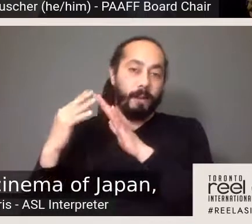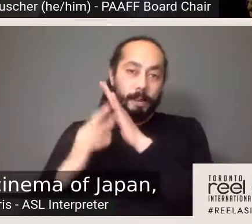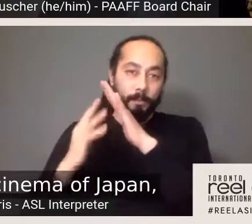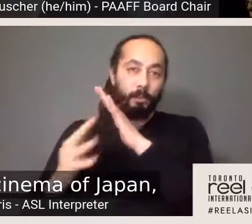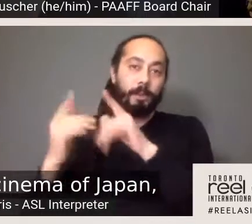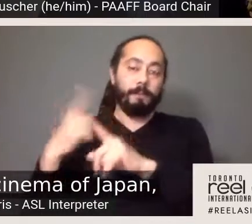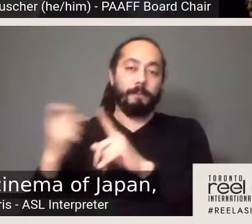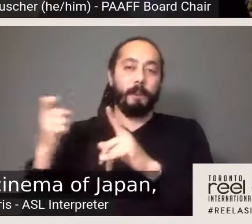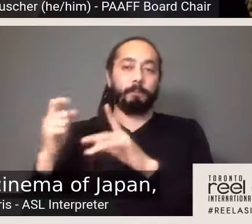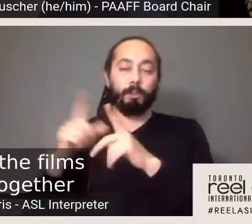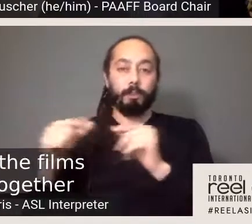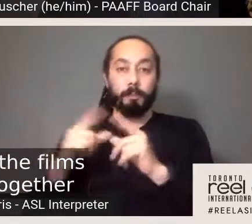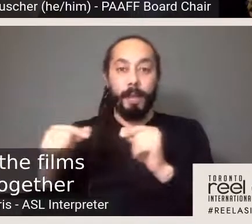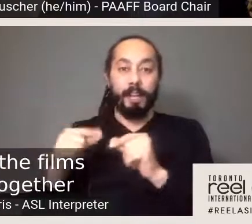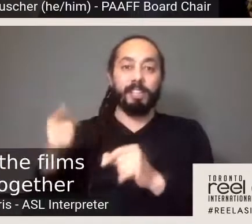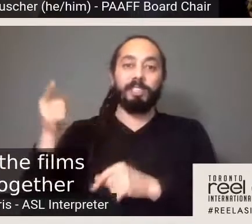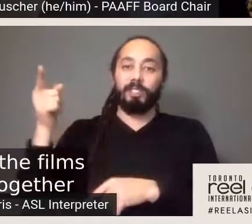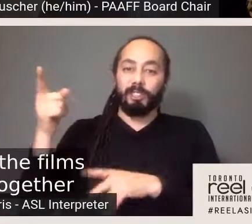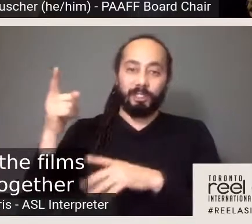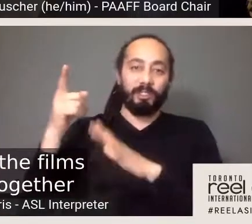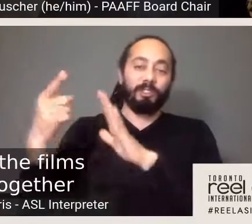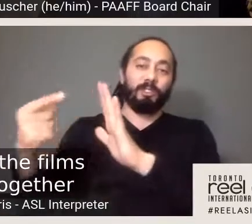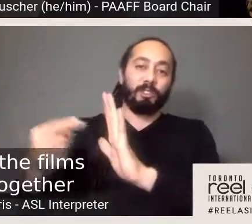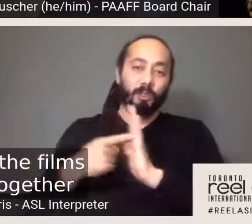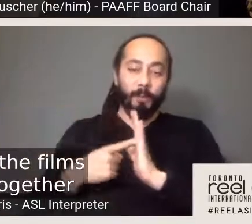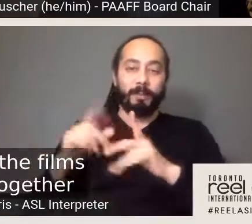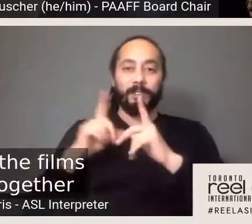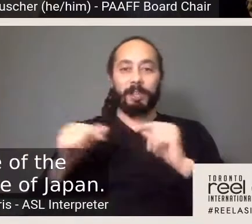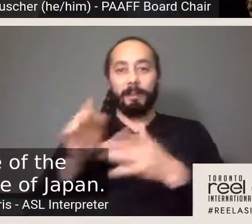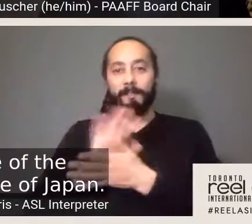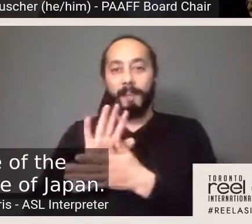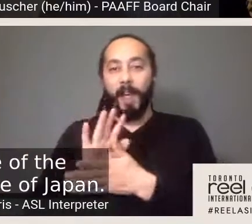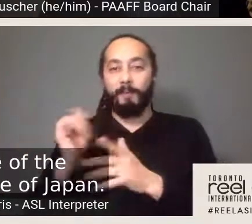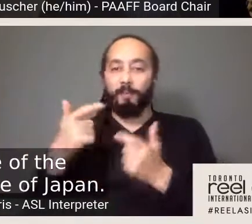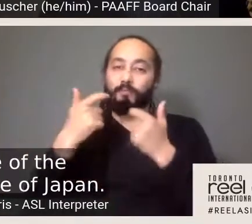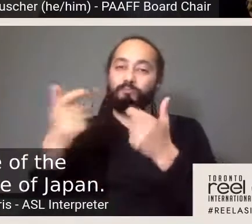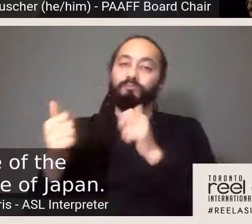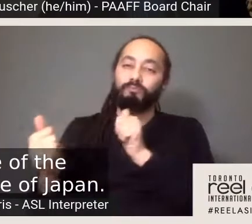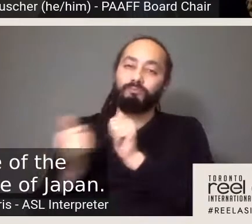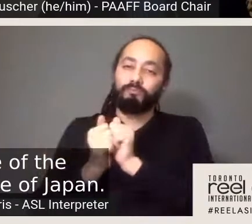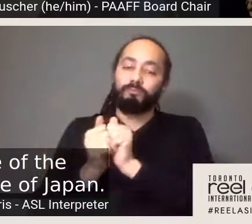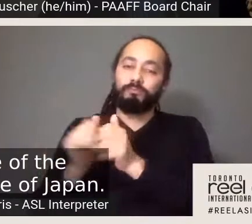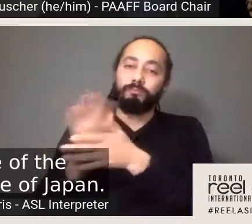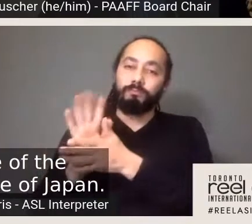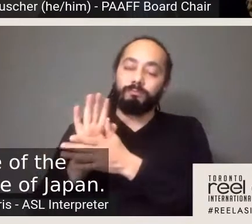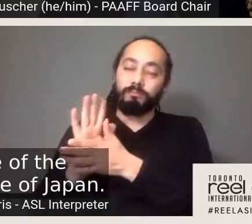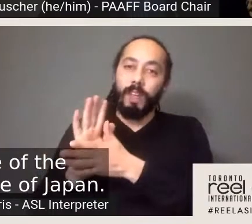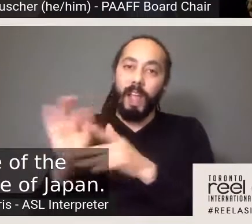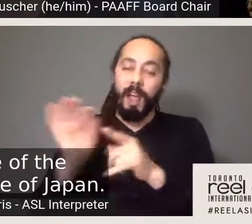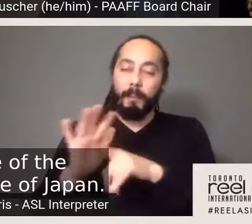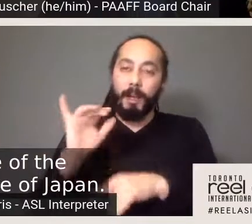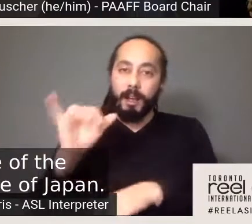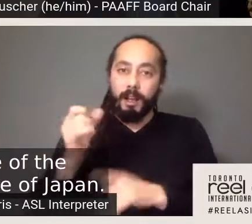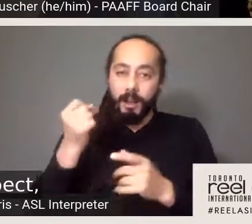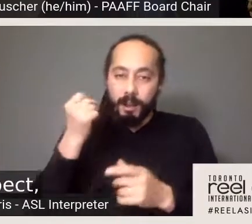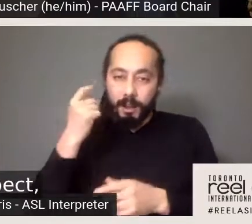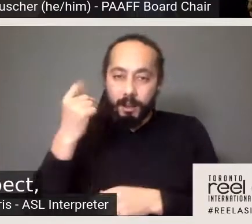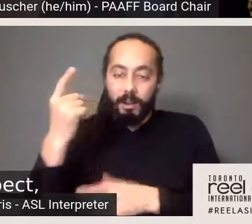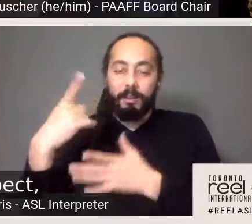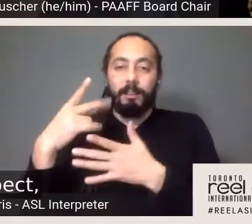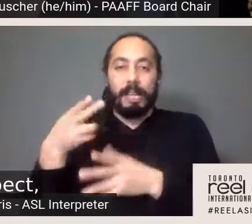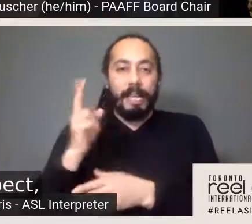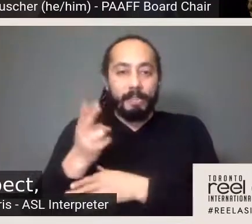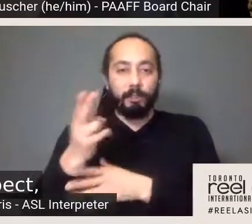the cinema of Japan, and it was through the films that we watched together that I had a sense of the history and the culture of Japan.